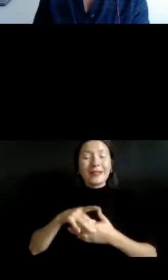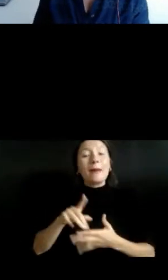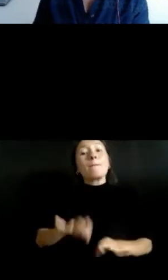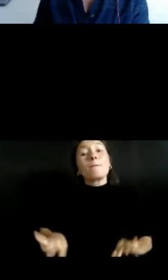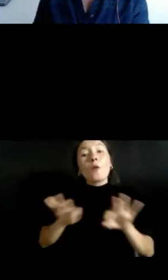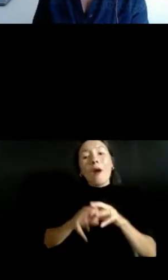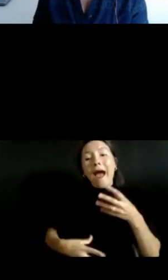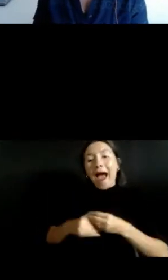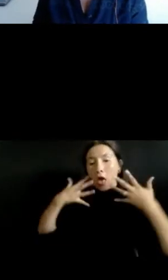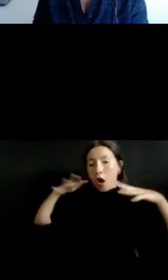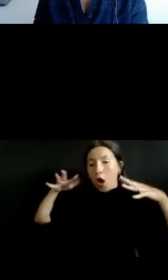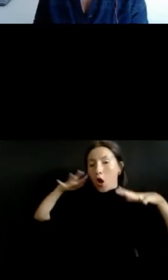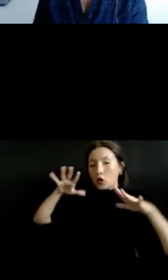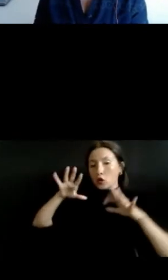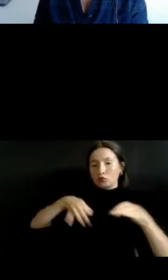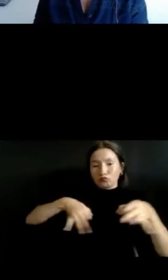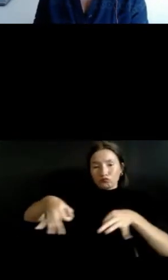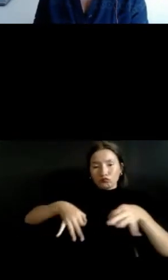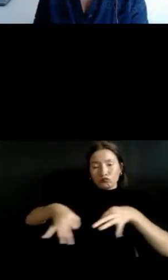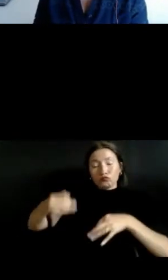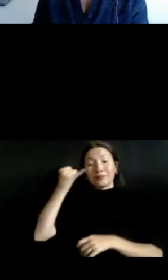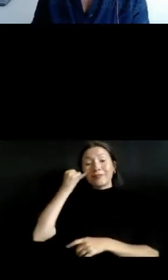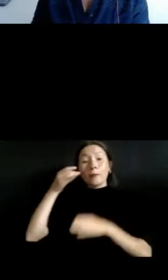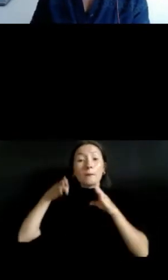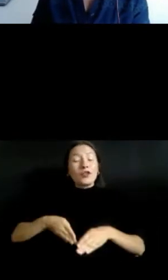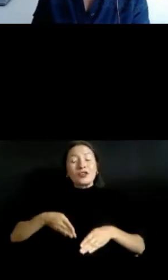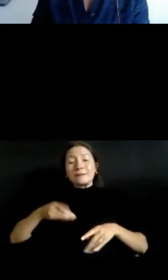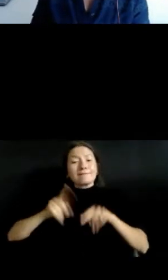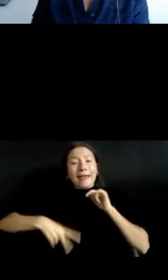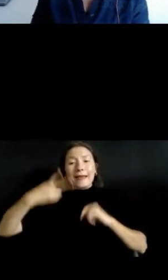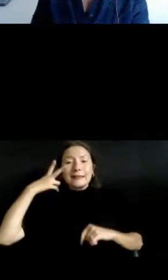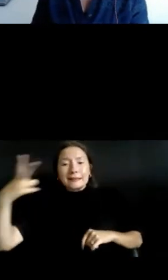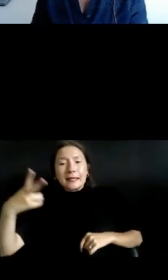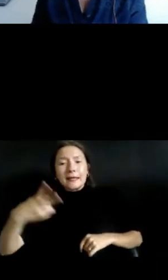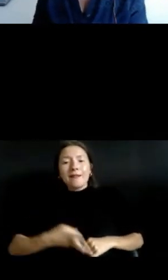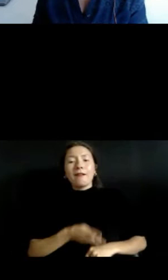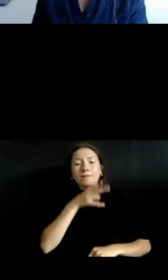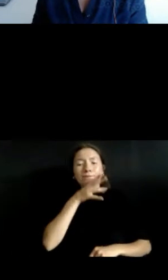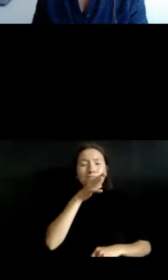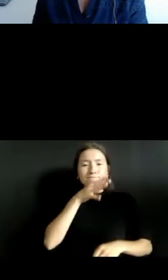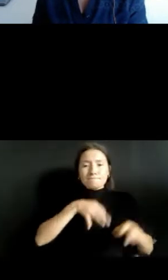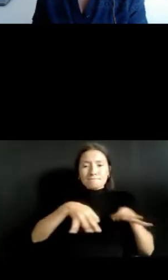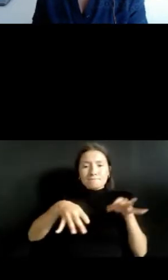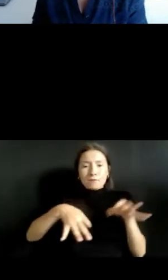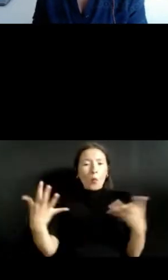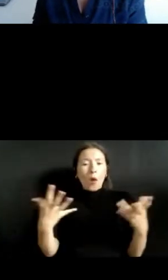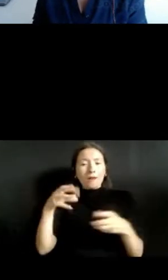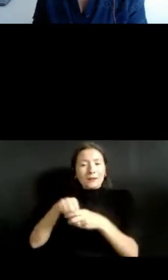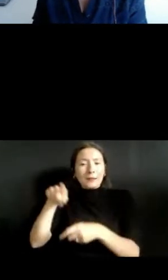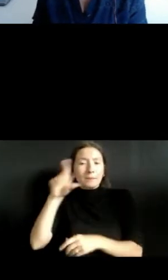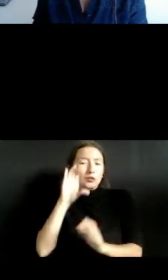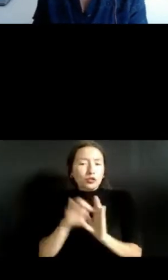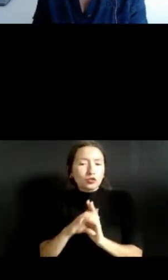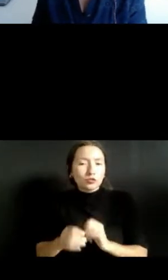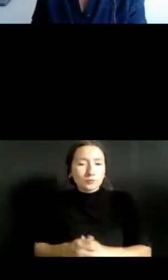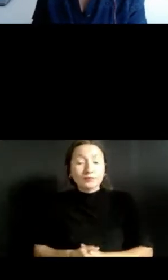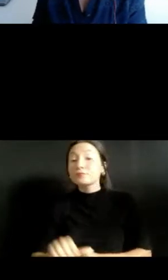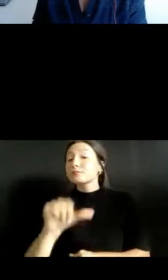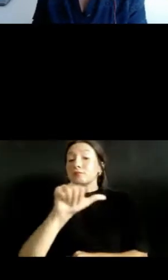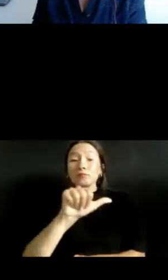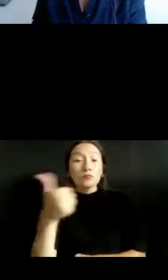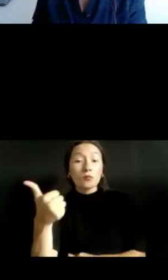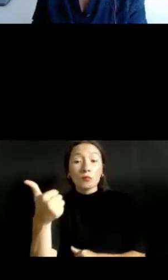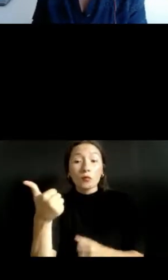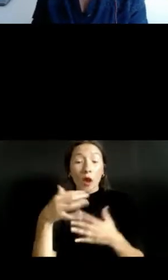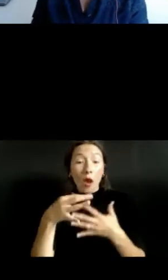visual impairments. And another option, which is highly recommended by accessibility experts, is to add a transcript. And this is